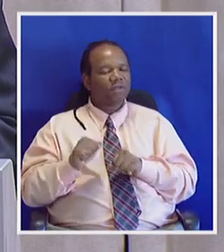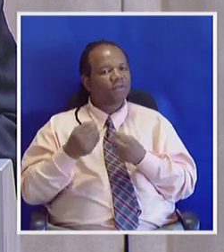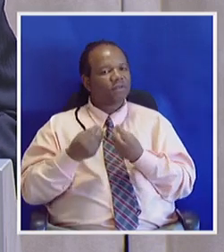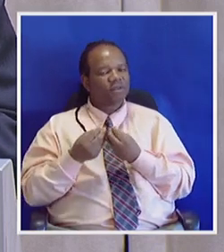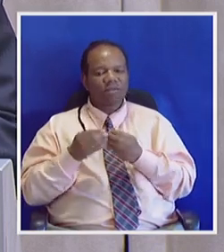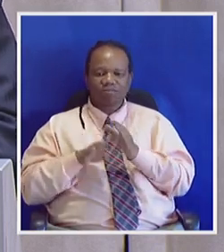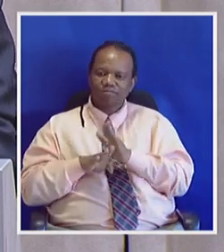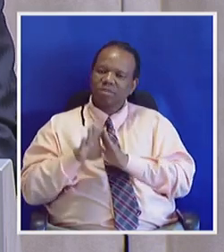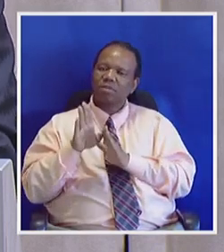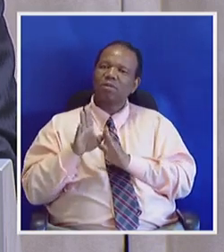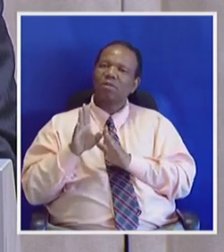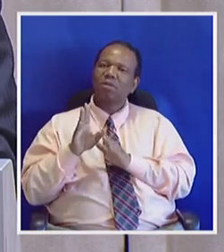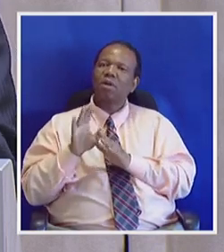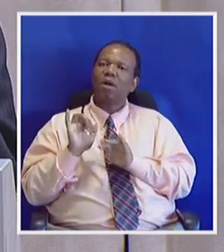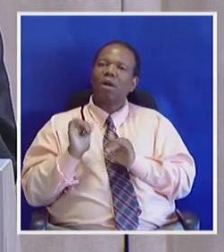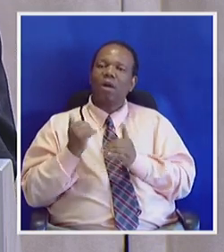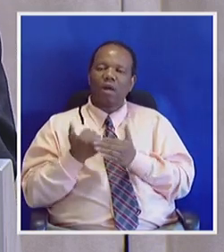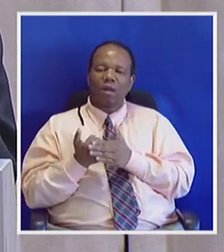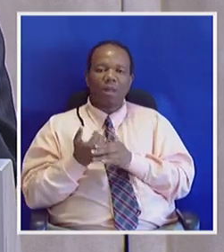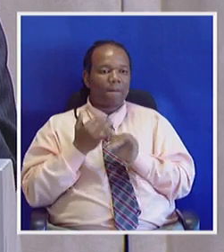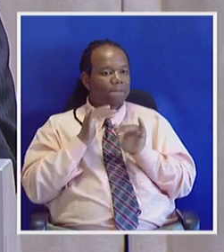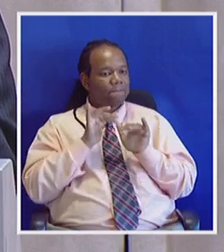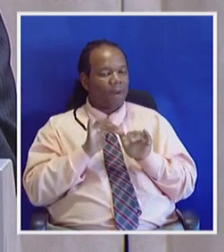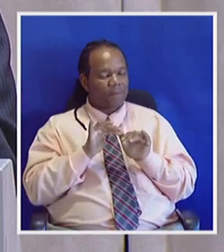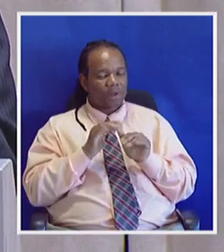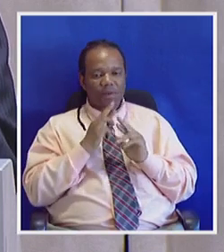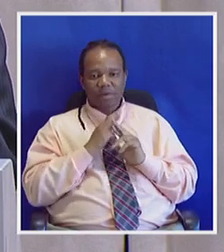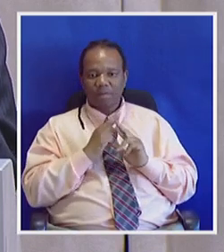reports and outrage at all